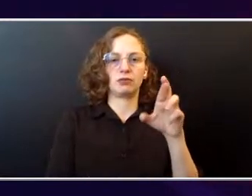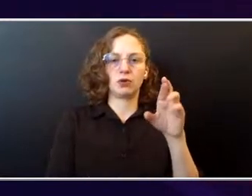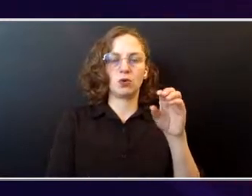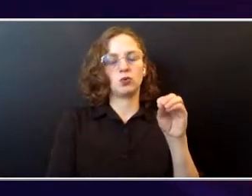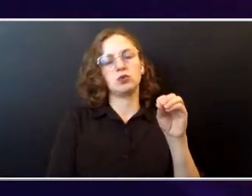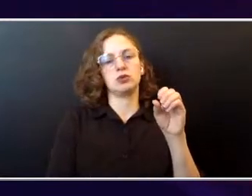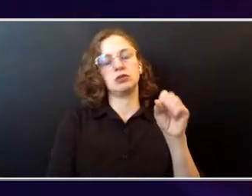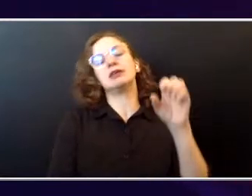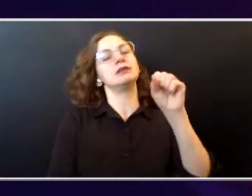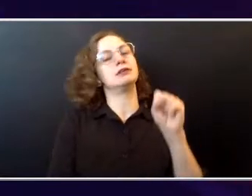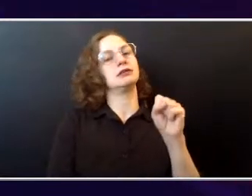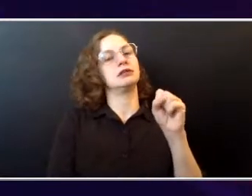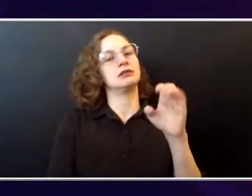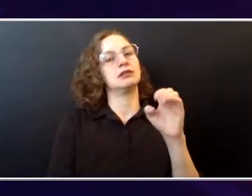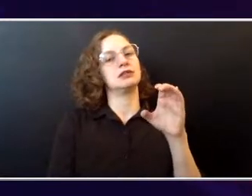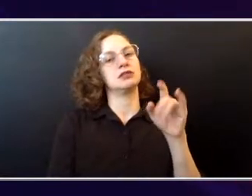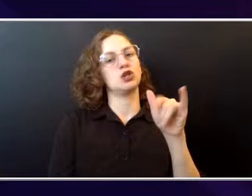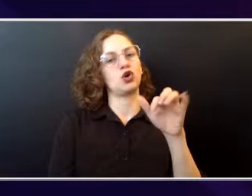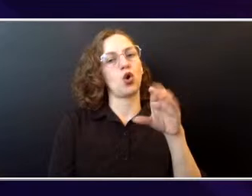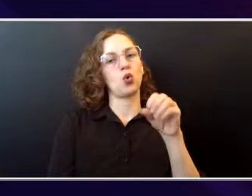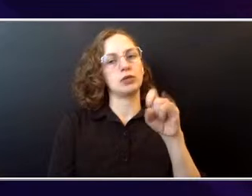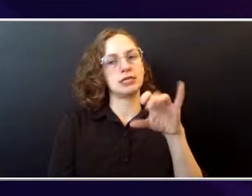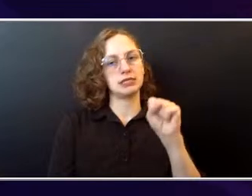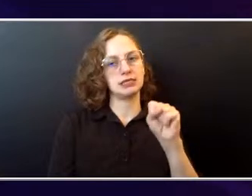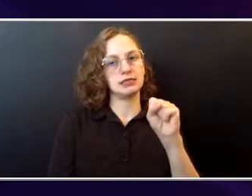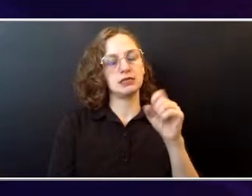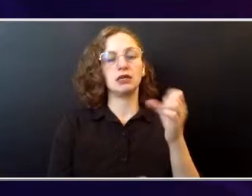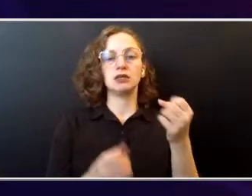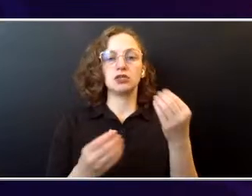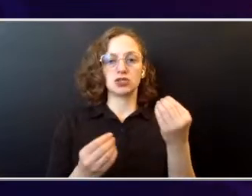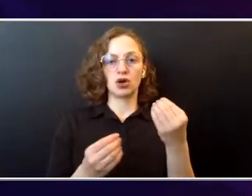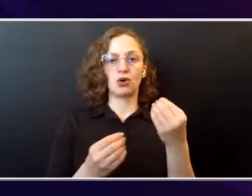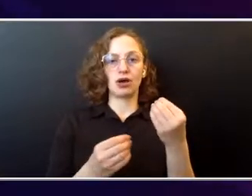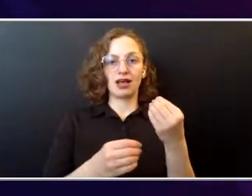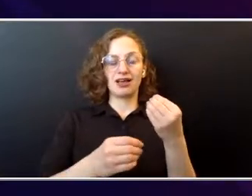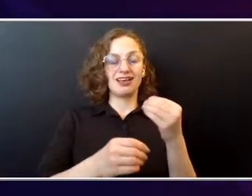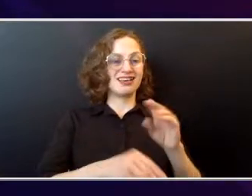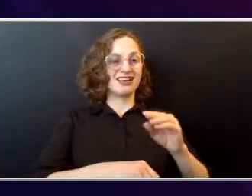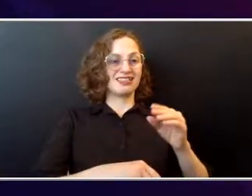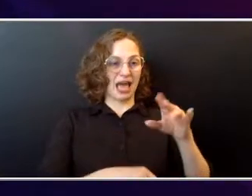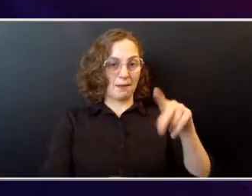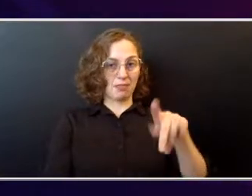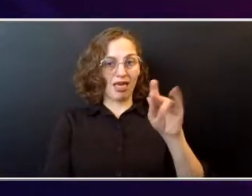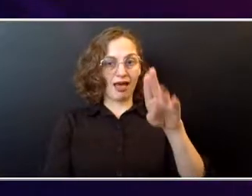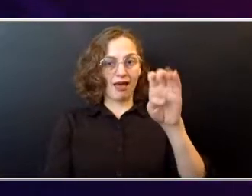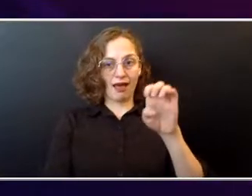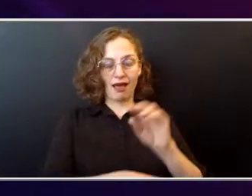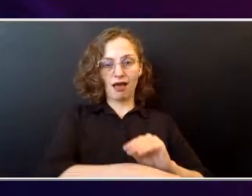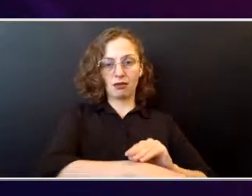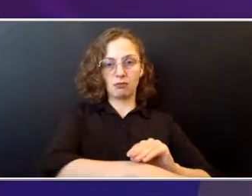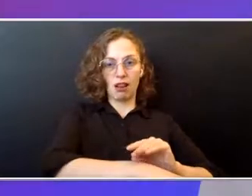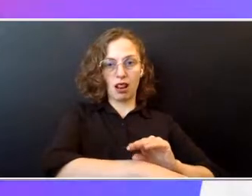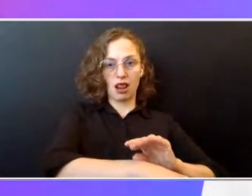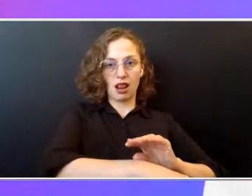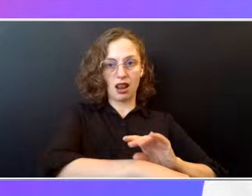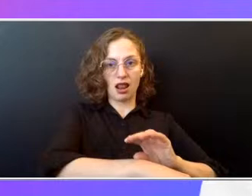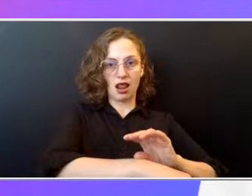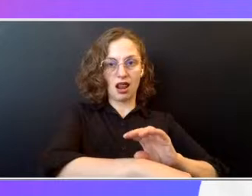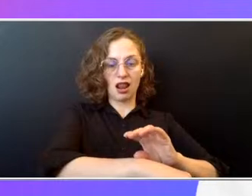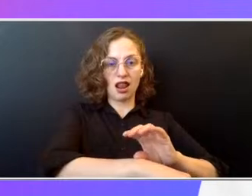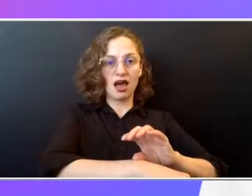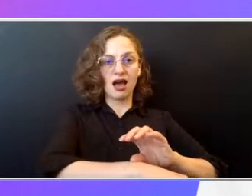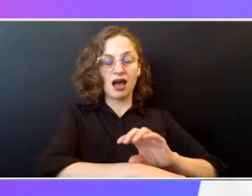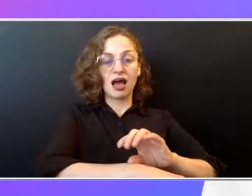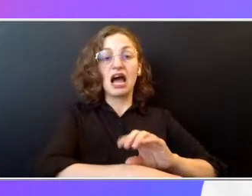not the plaque totally occluding, but the plaque gets torn. And like tearing of a skin, the first thing you bleed, and the next thing is you form a clot to heal it.